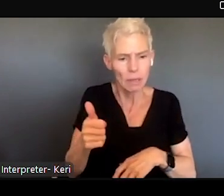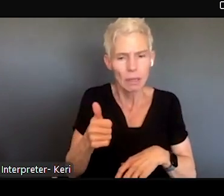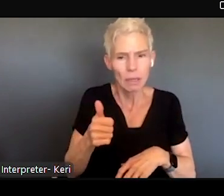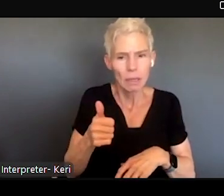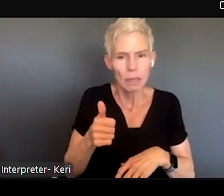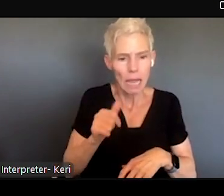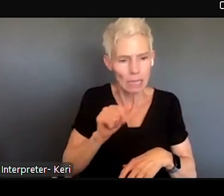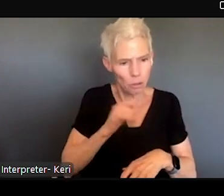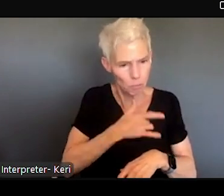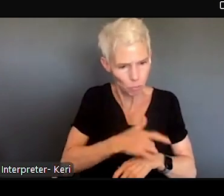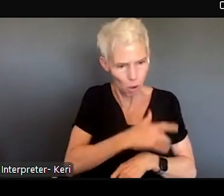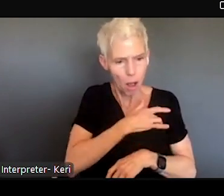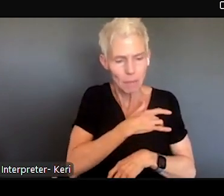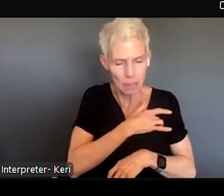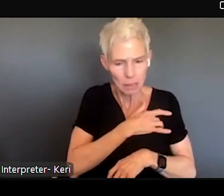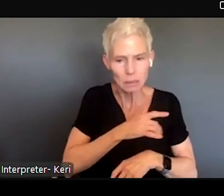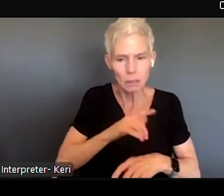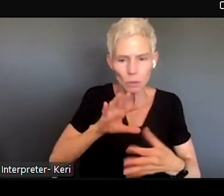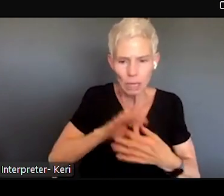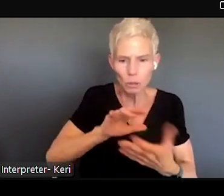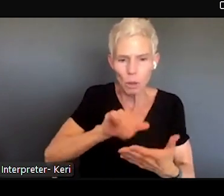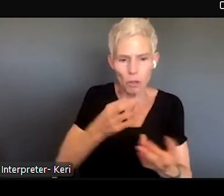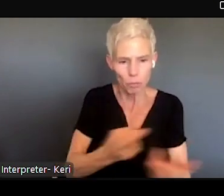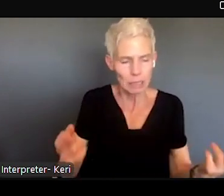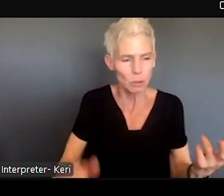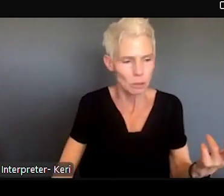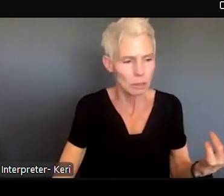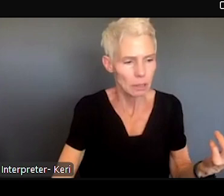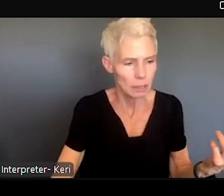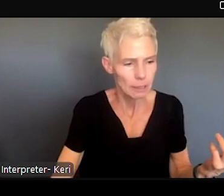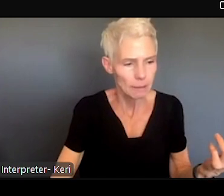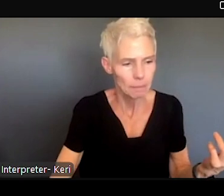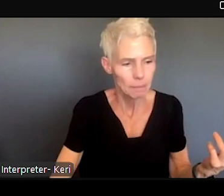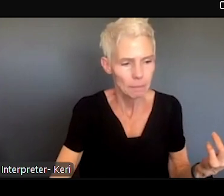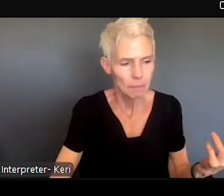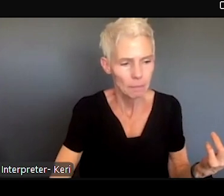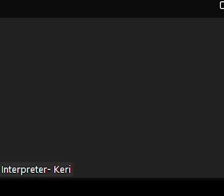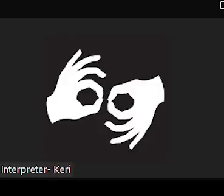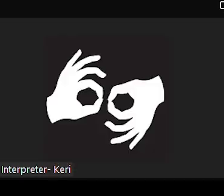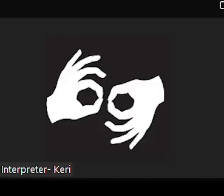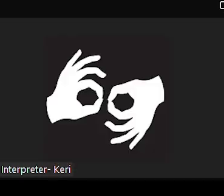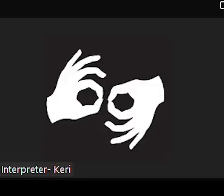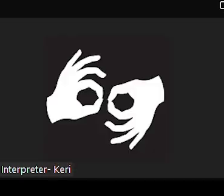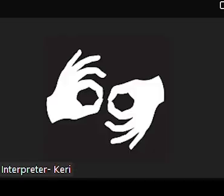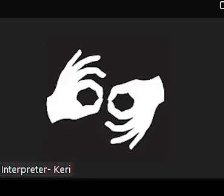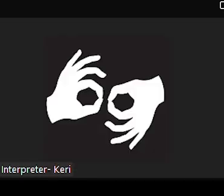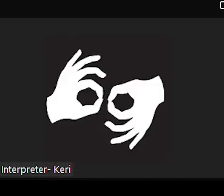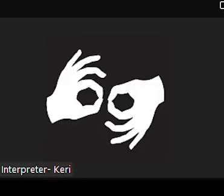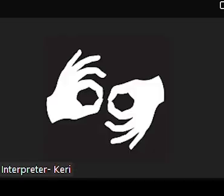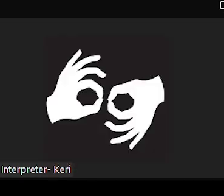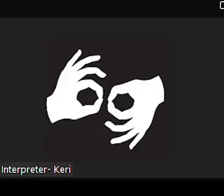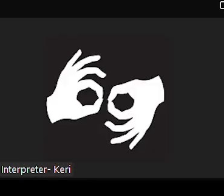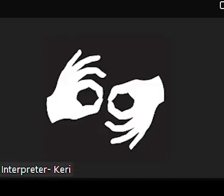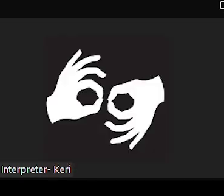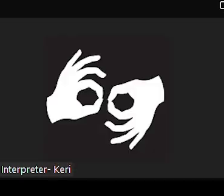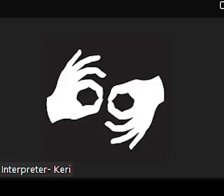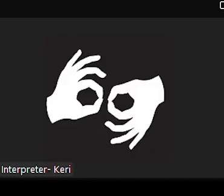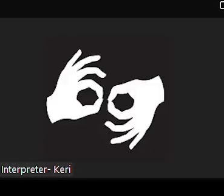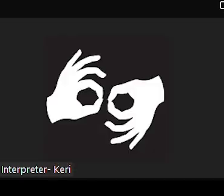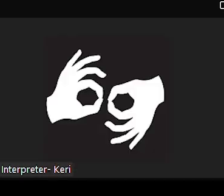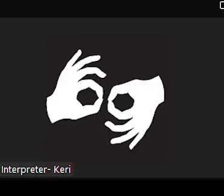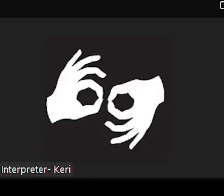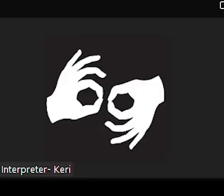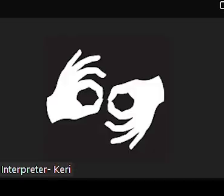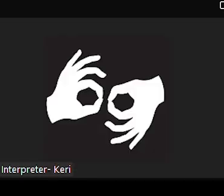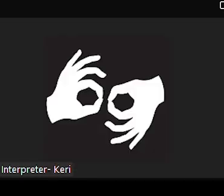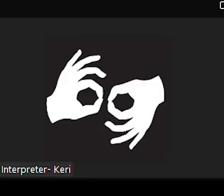you're promising to learn about the other resources, and you're promising to listen if somebody reaches out to you in a time of need, right? That's